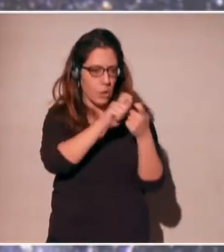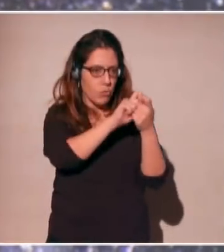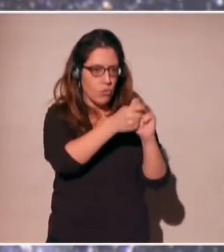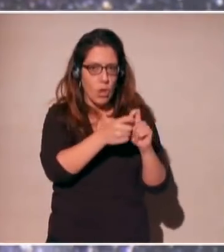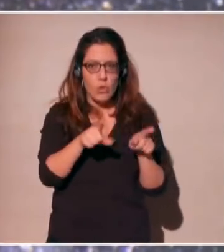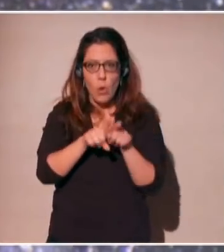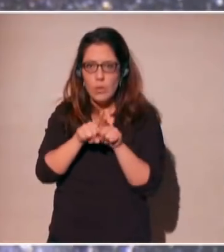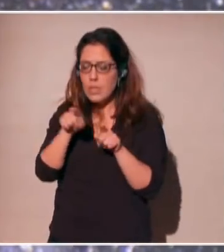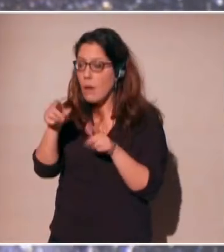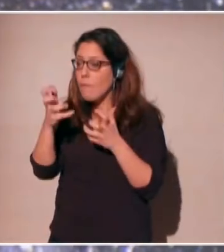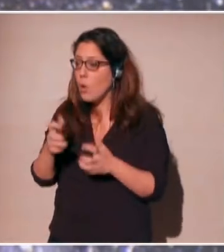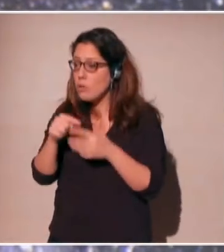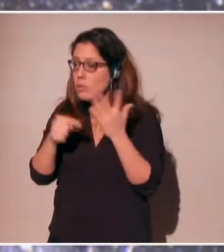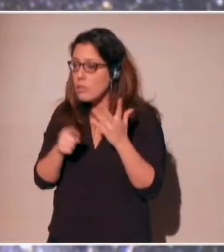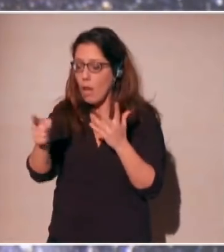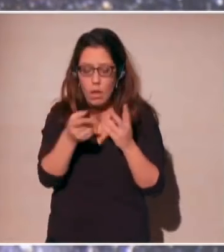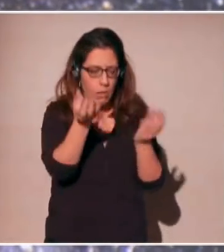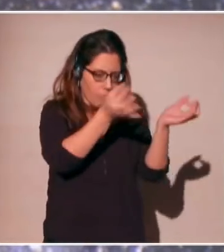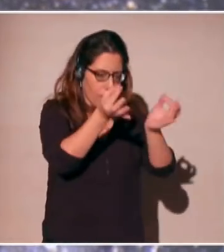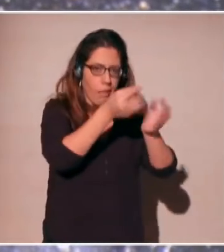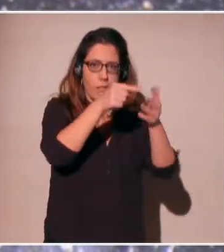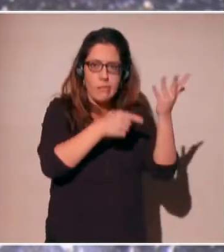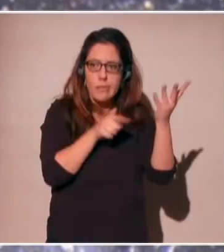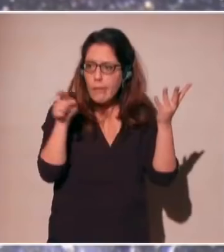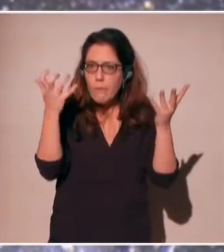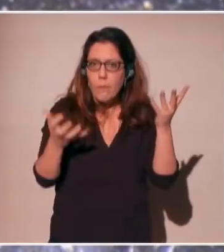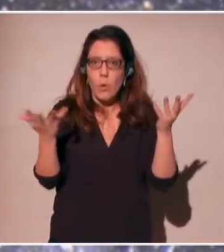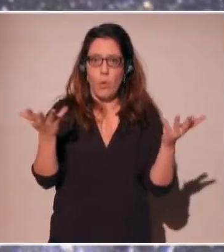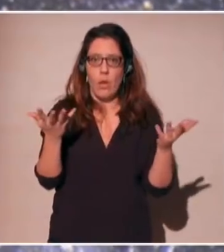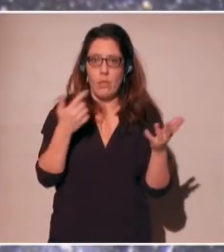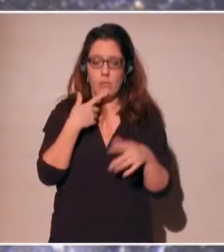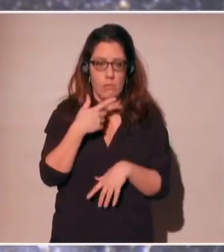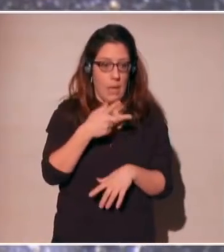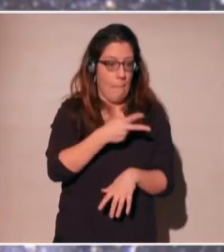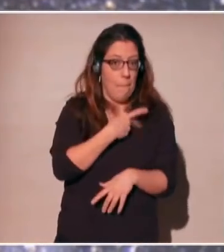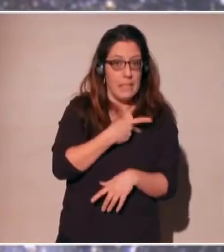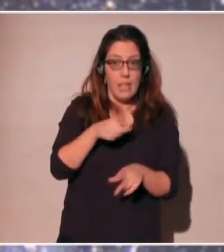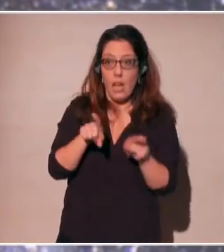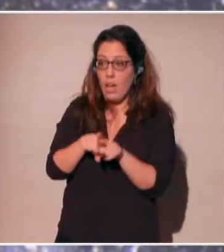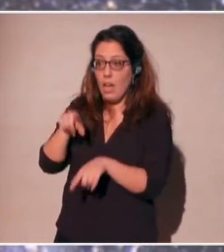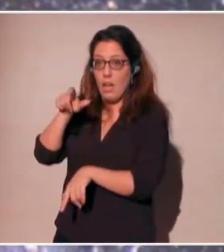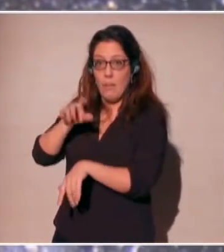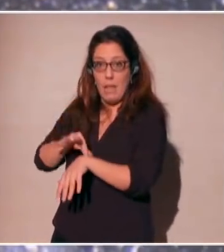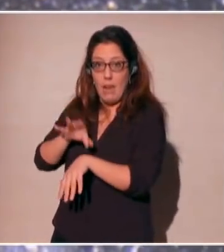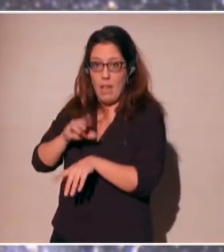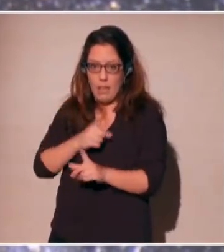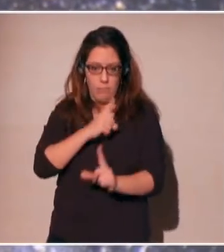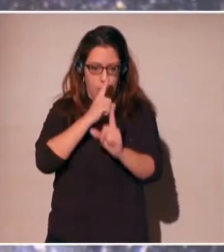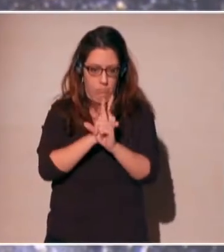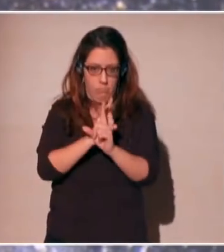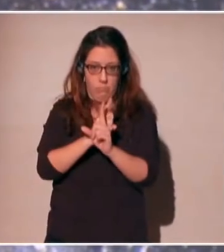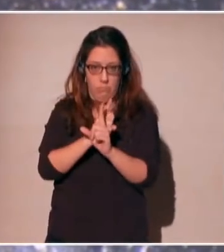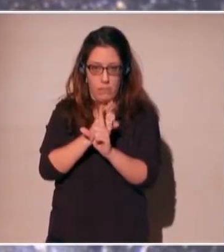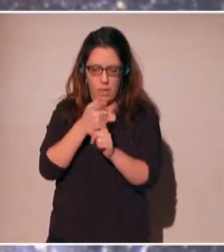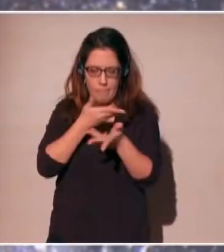that having the patient and its physician define what is important for them had a dramatic impact